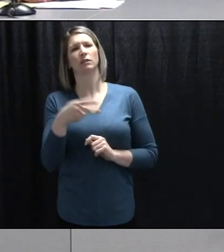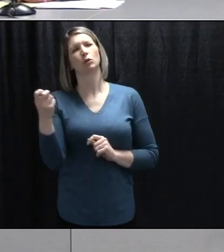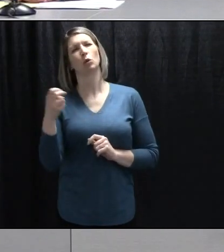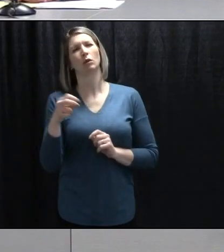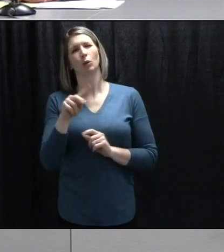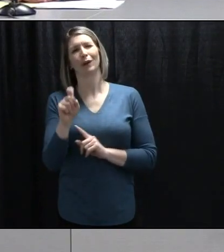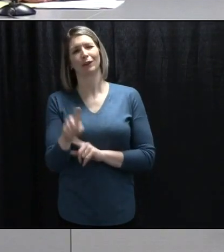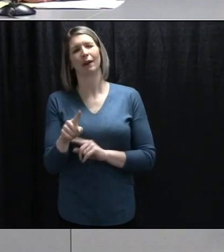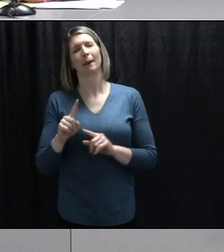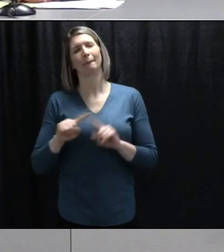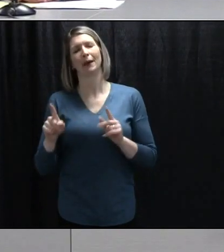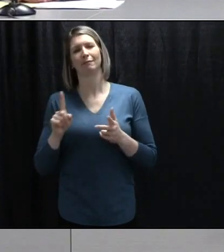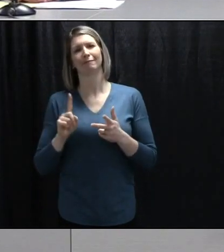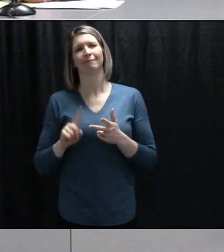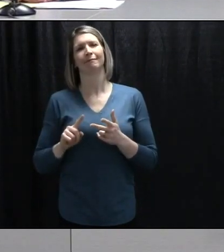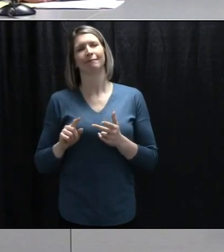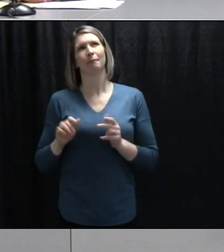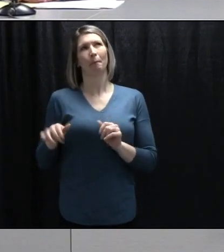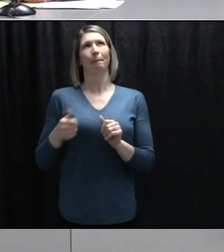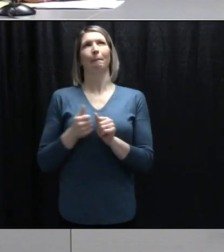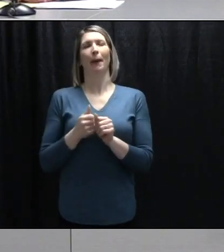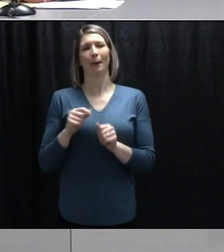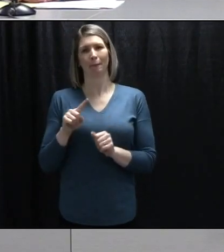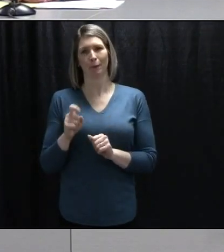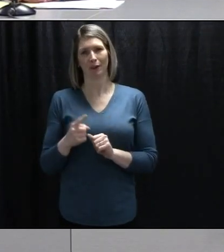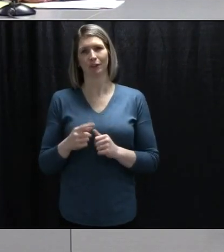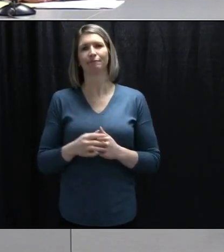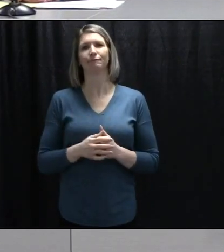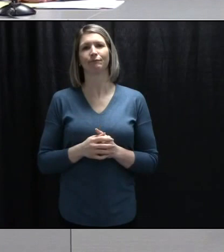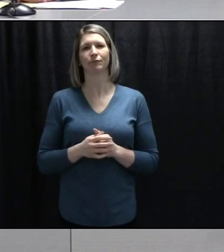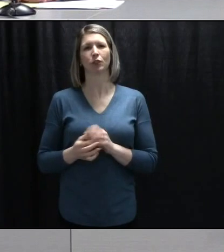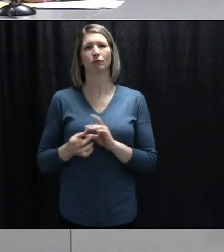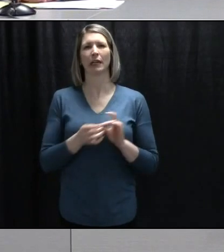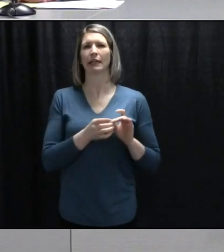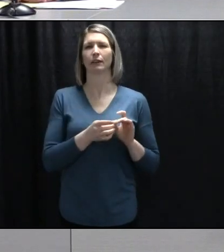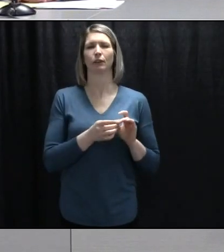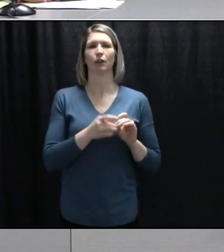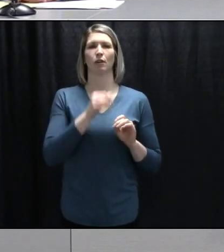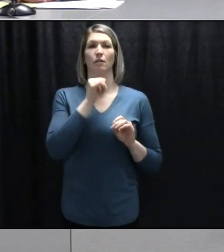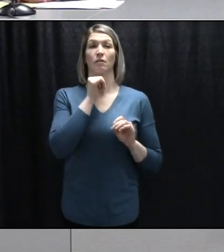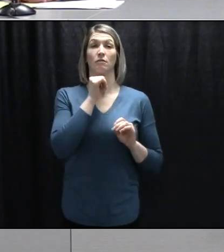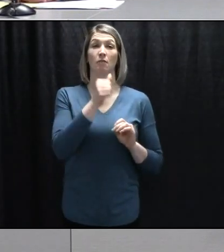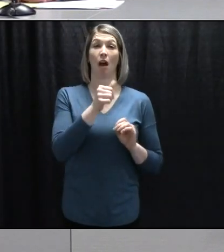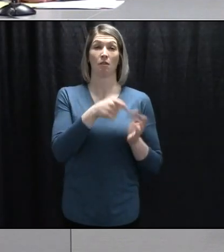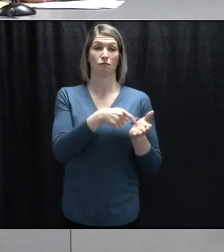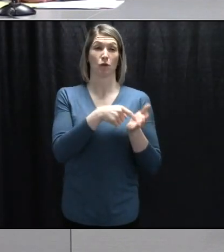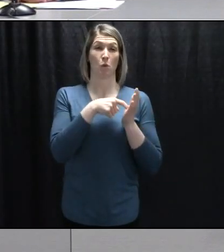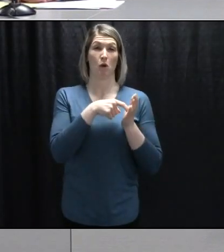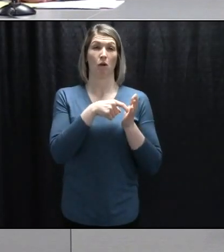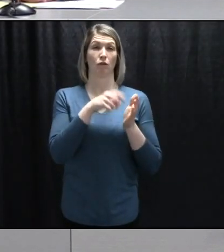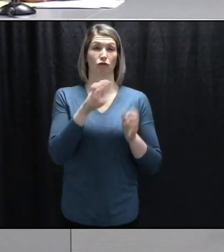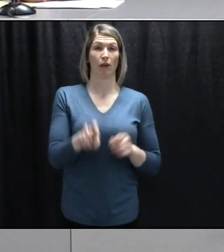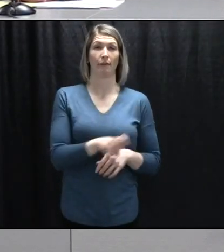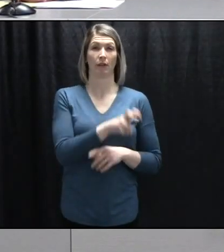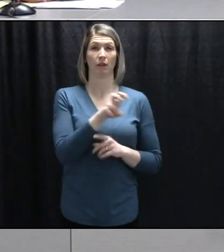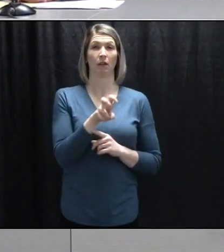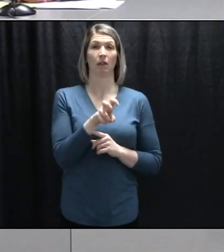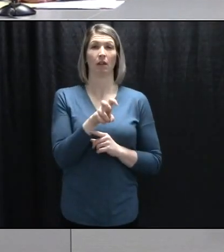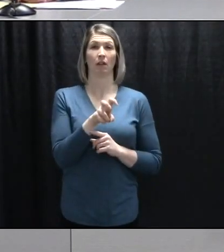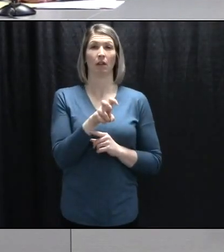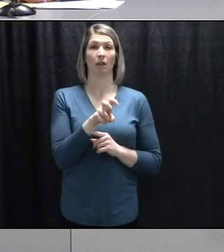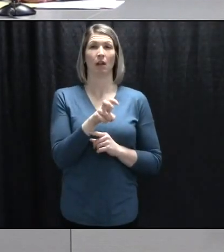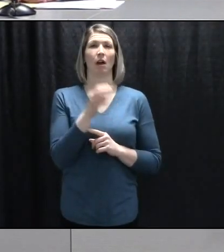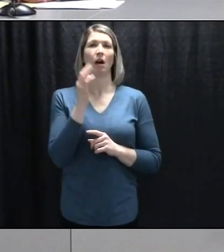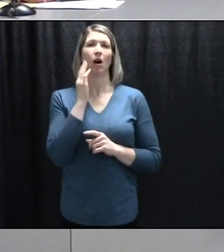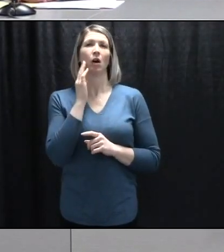about the the calls for shutting down non-essential travel is growing. The town of Goose Bay is going to have a